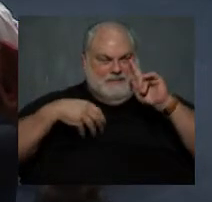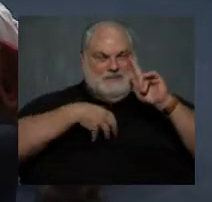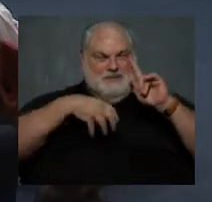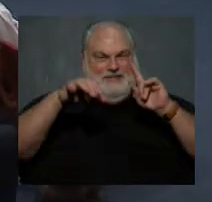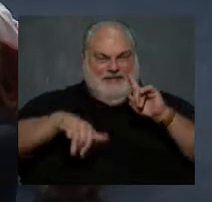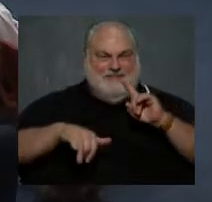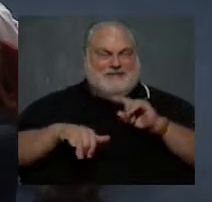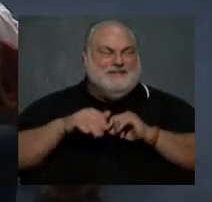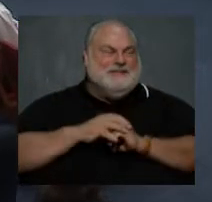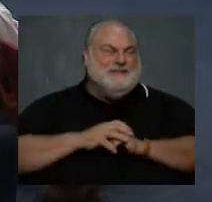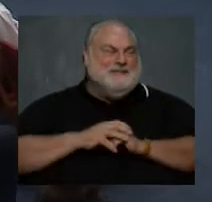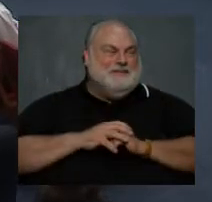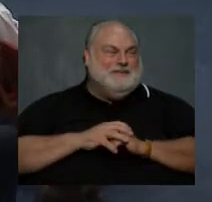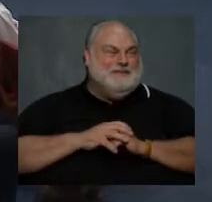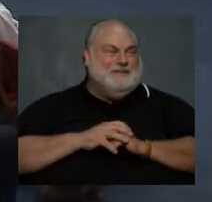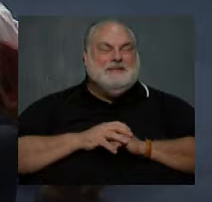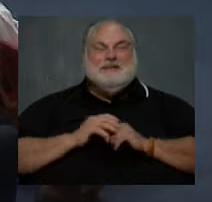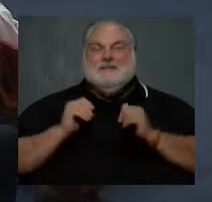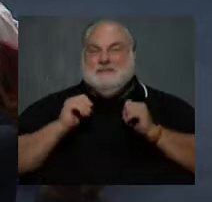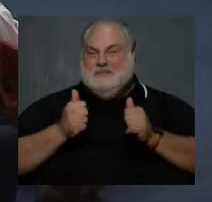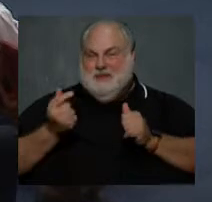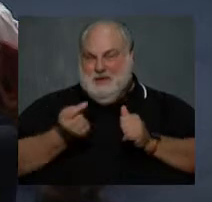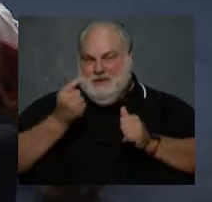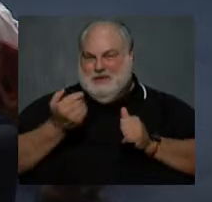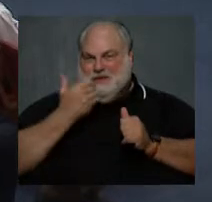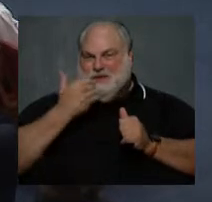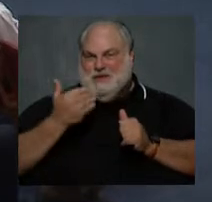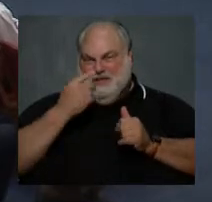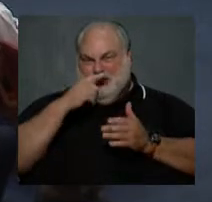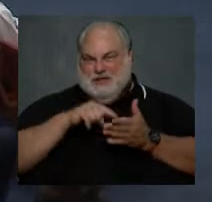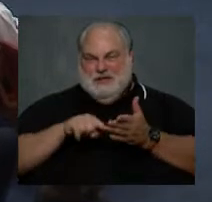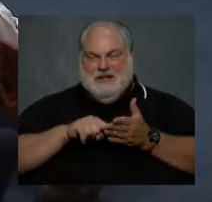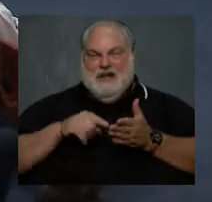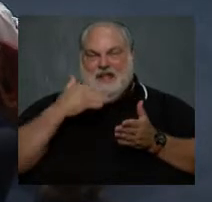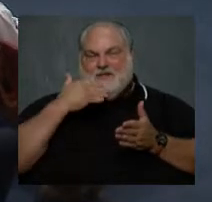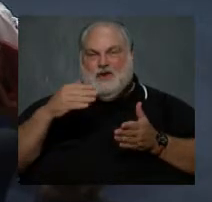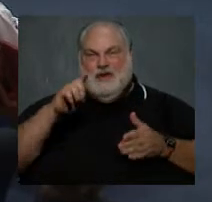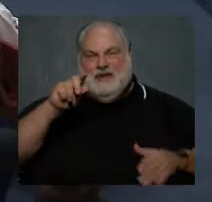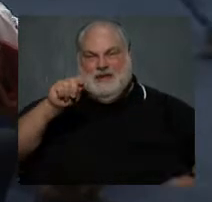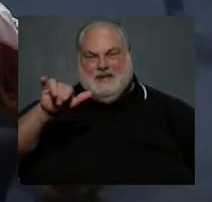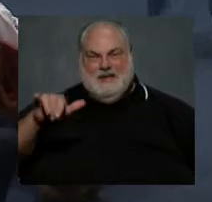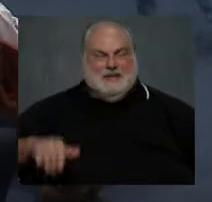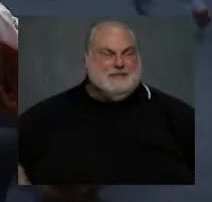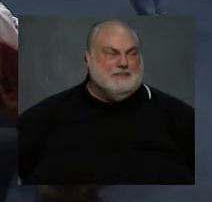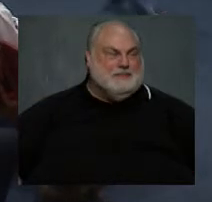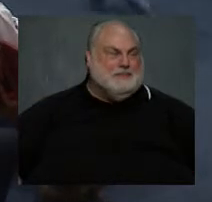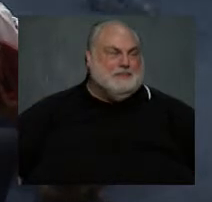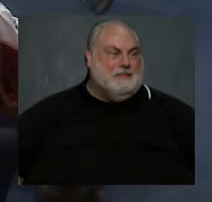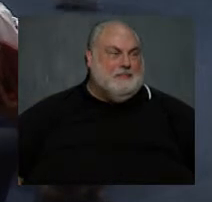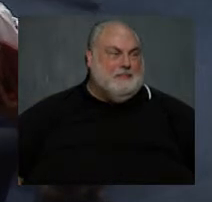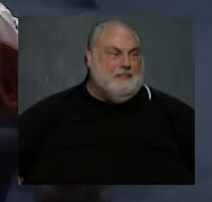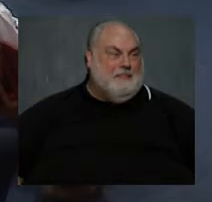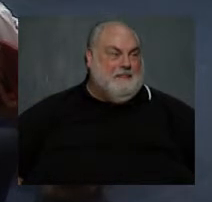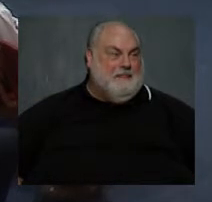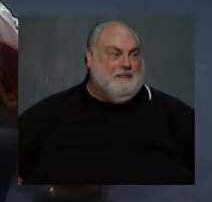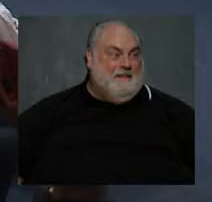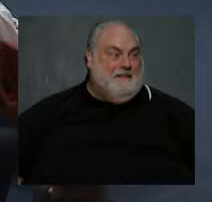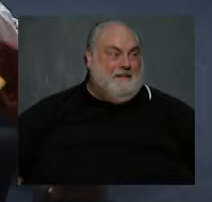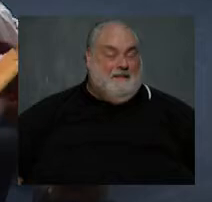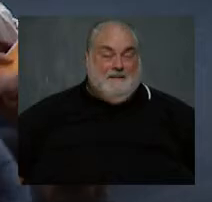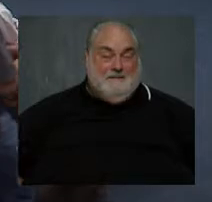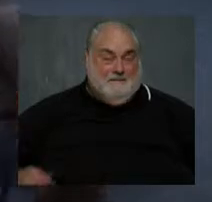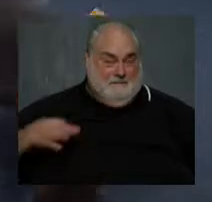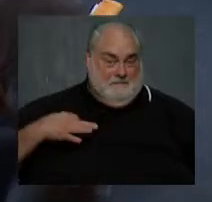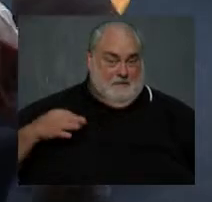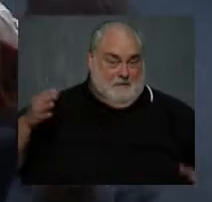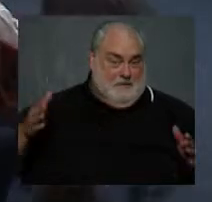opposition to that. Well, good. No It's problem. It's always good to check. Yeah, Thank you. For sure. All Okay. right, y'all have a good day. Applicant, would you like to approach,